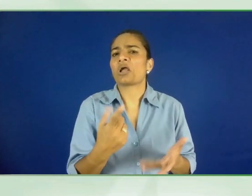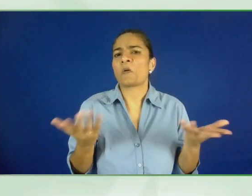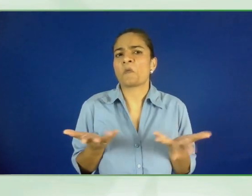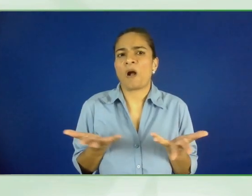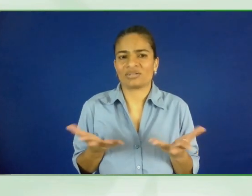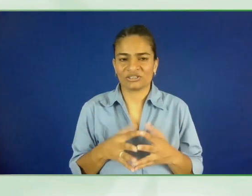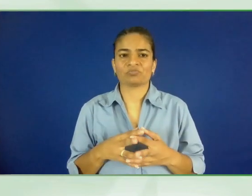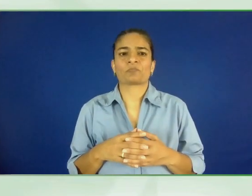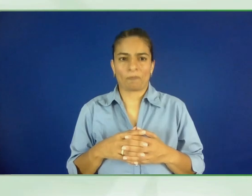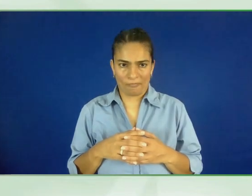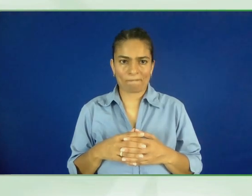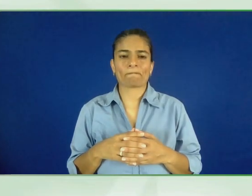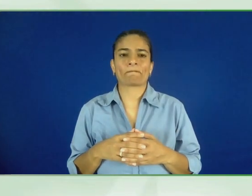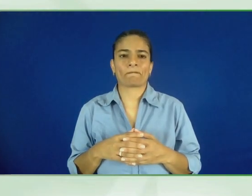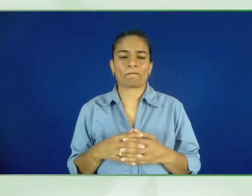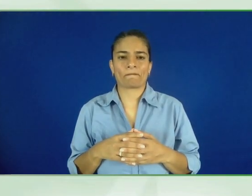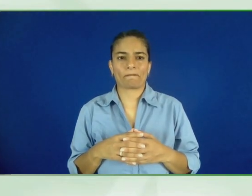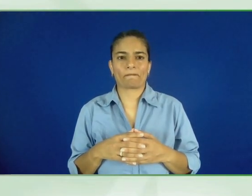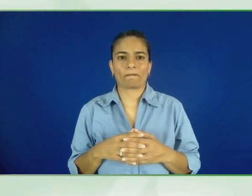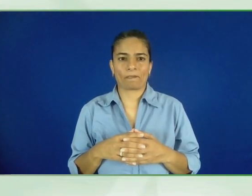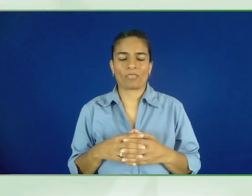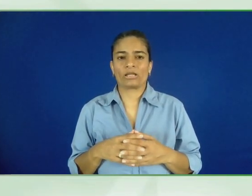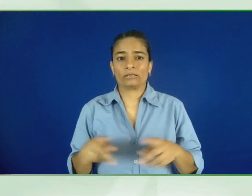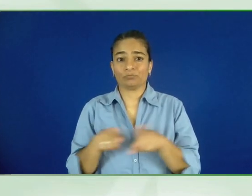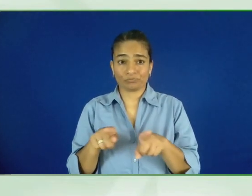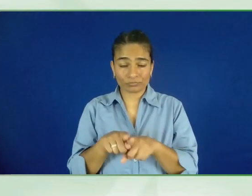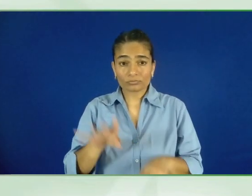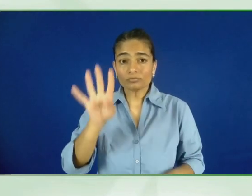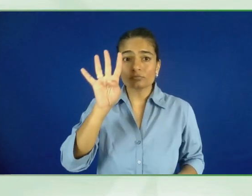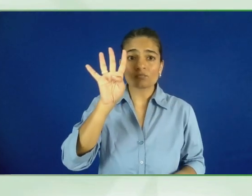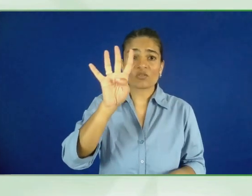4 million others have.